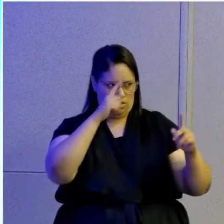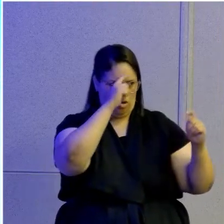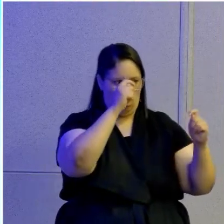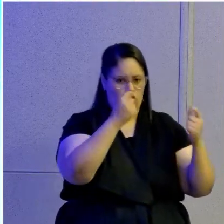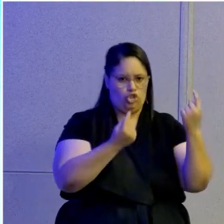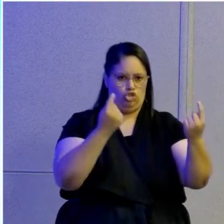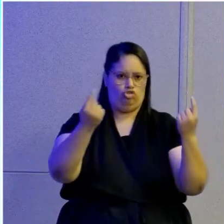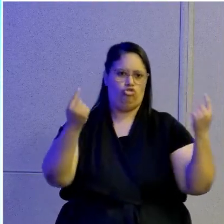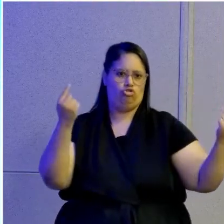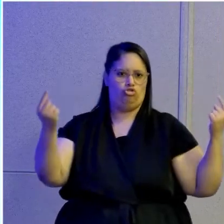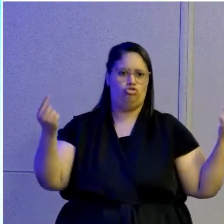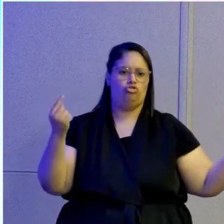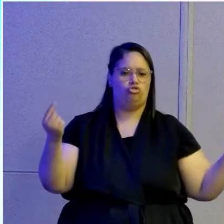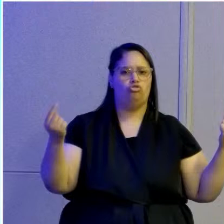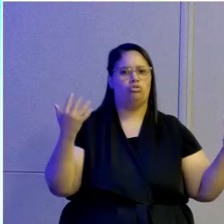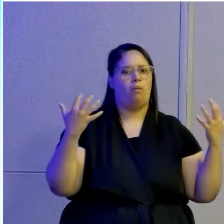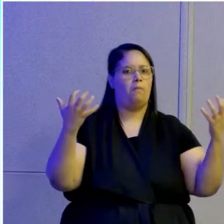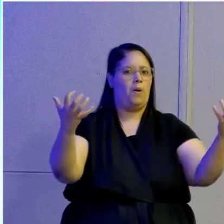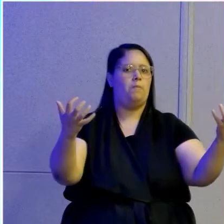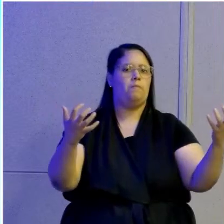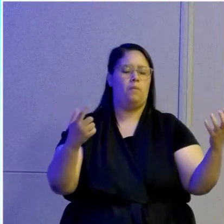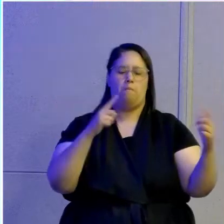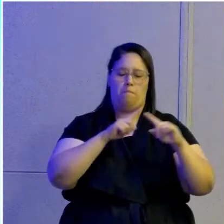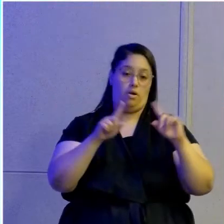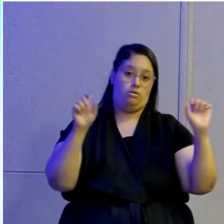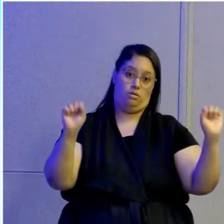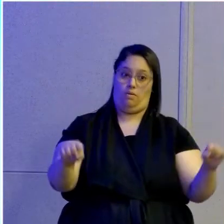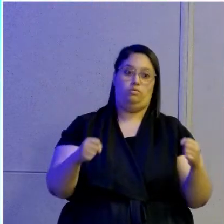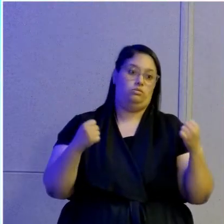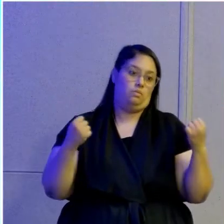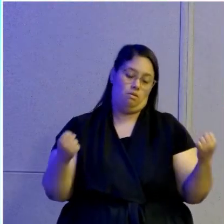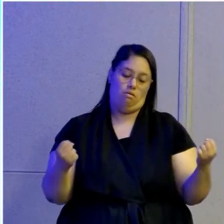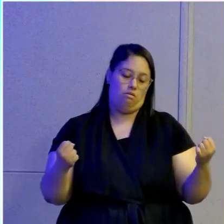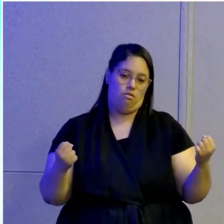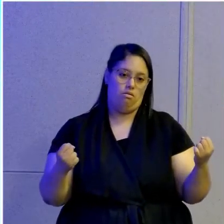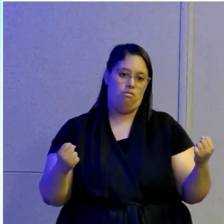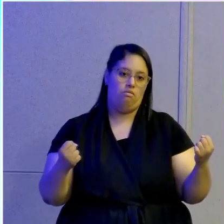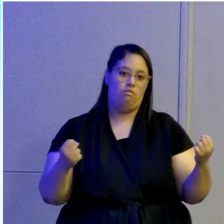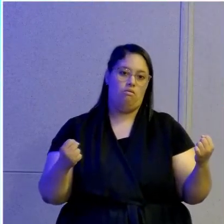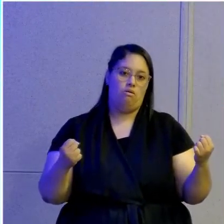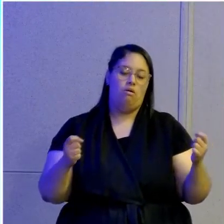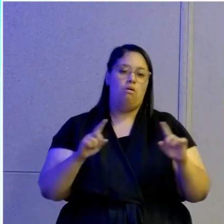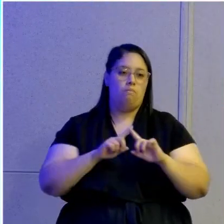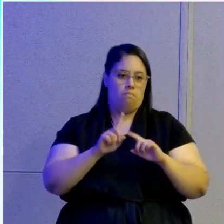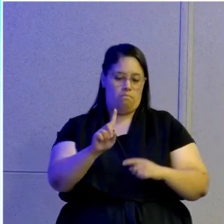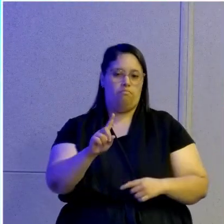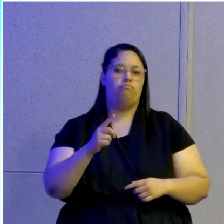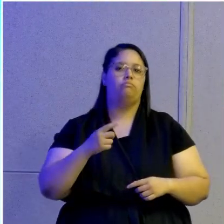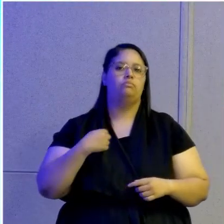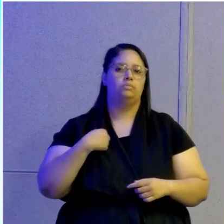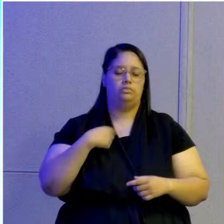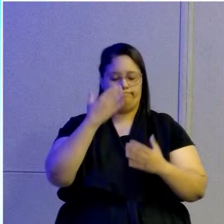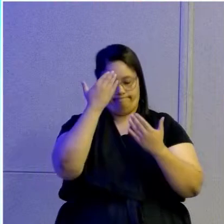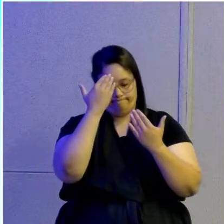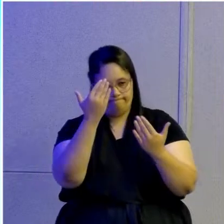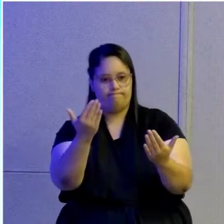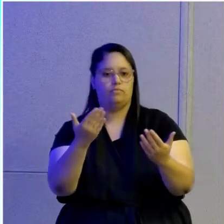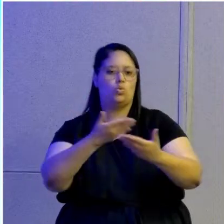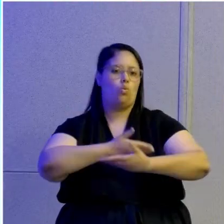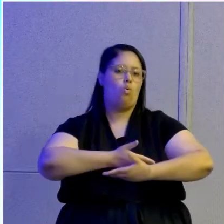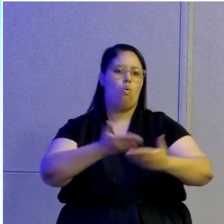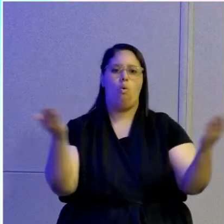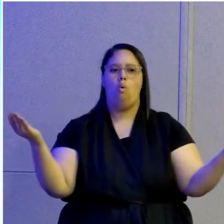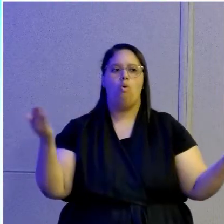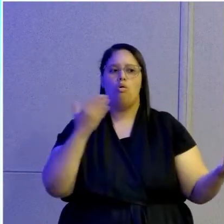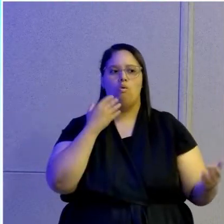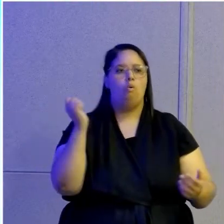you in this room, but it's quite impossible. Let me say greetings to everyone who is